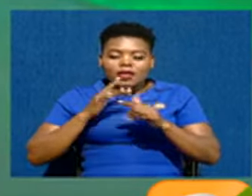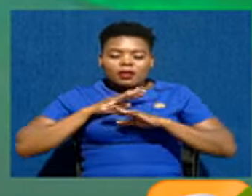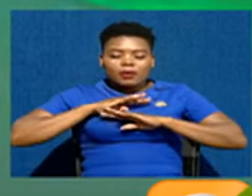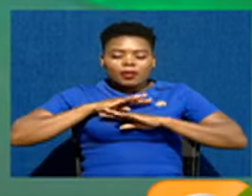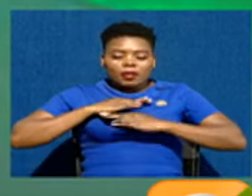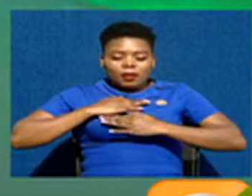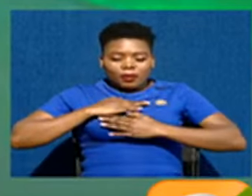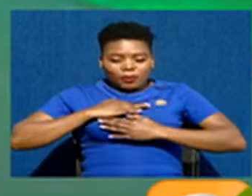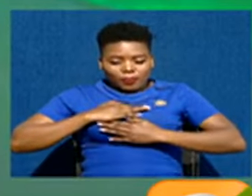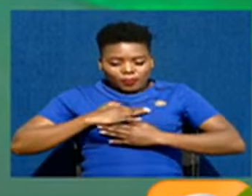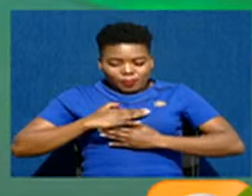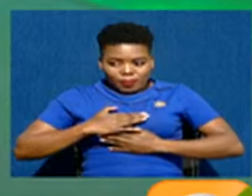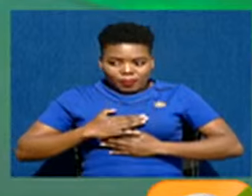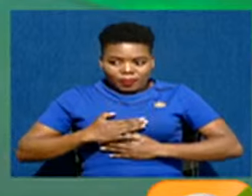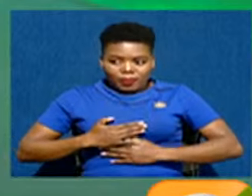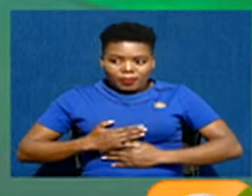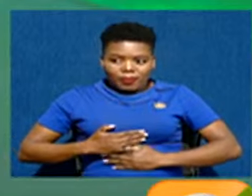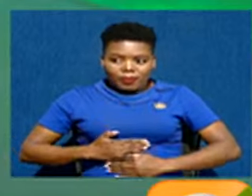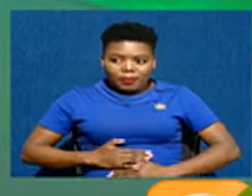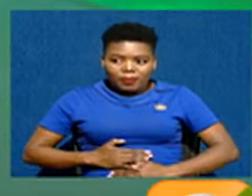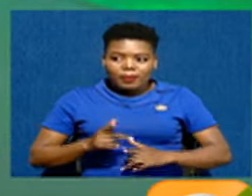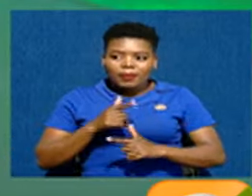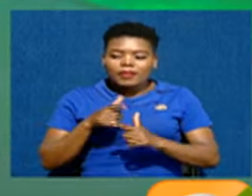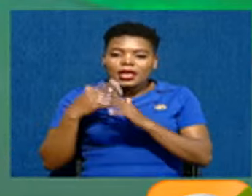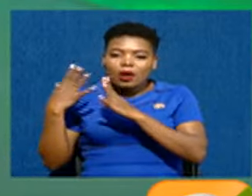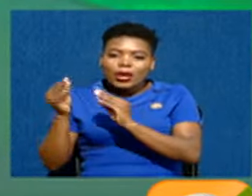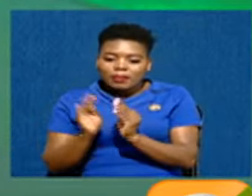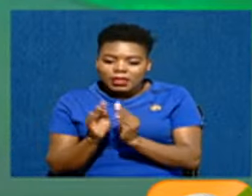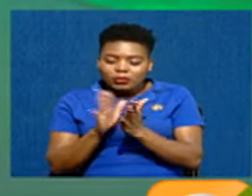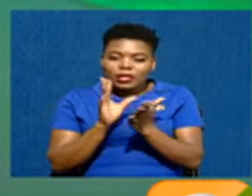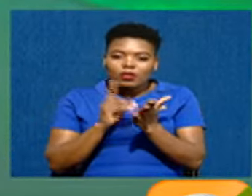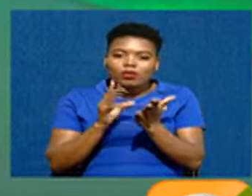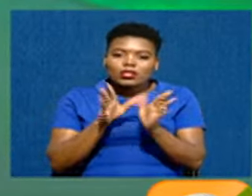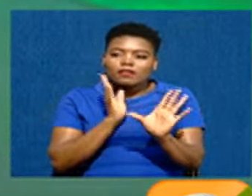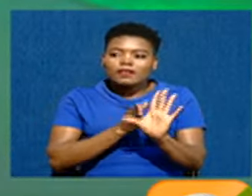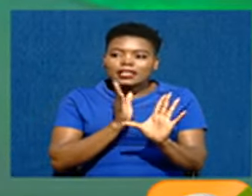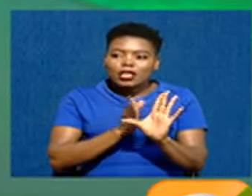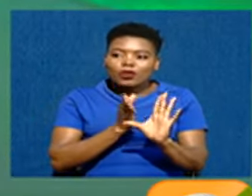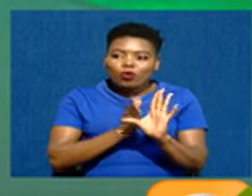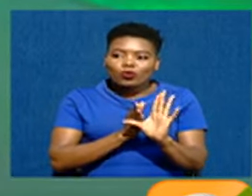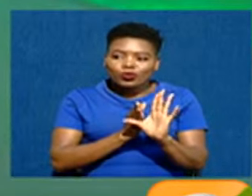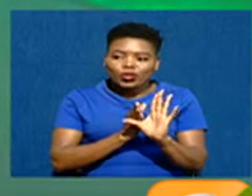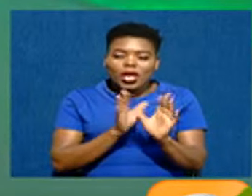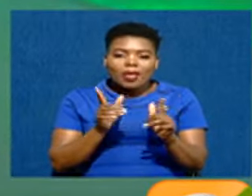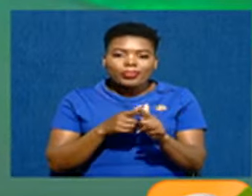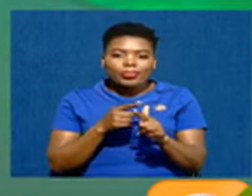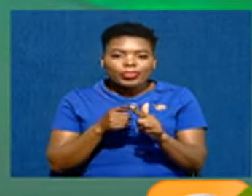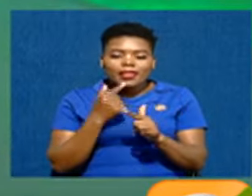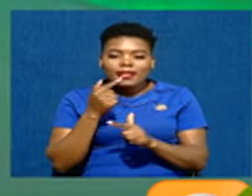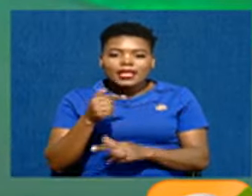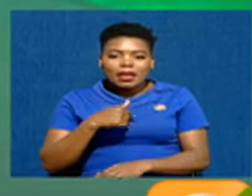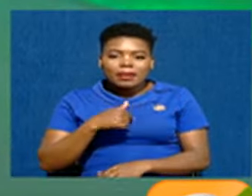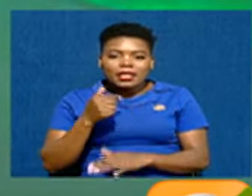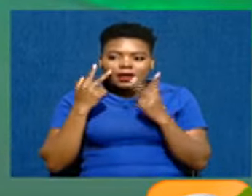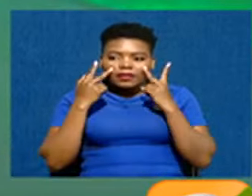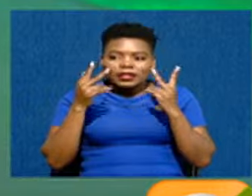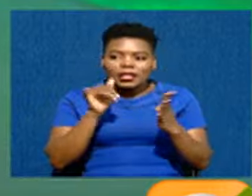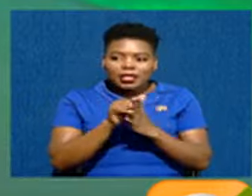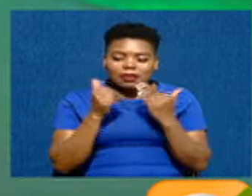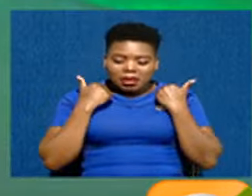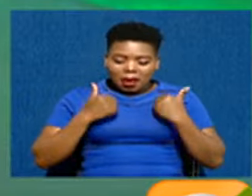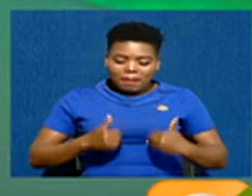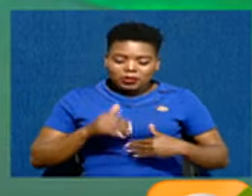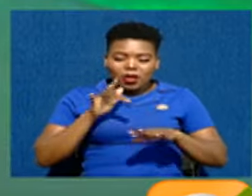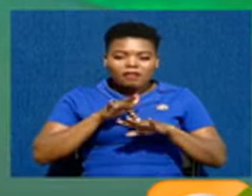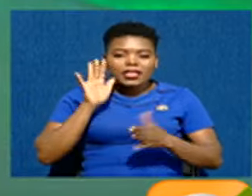the doctor, the psychiatry, the mm-hmm. department, they told me that I have improved. Yeah. Even them, they told me they have seen that I have improved. There's